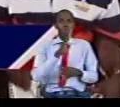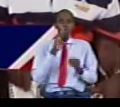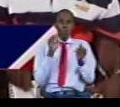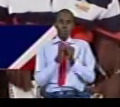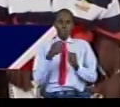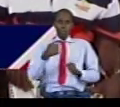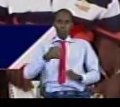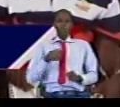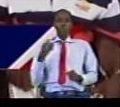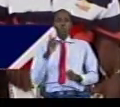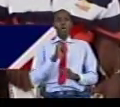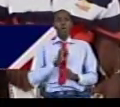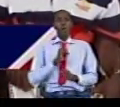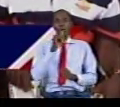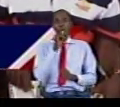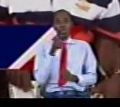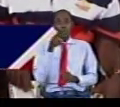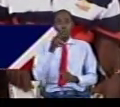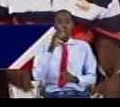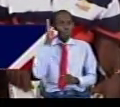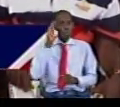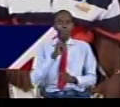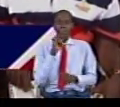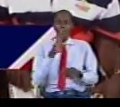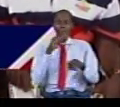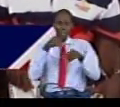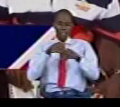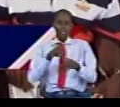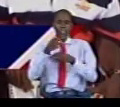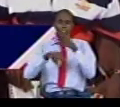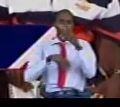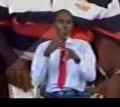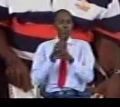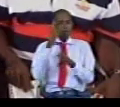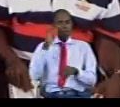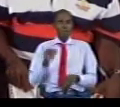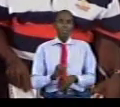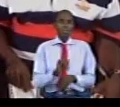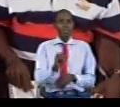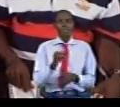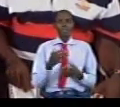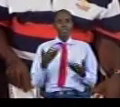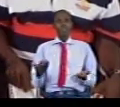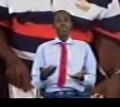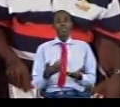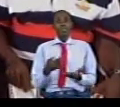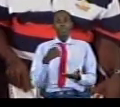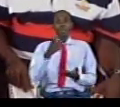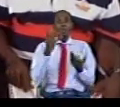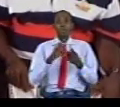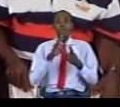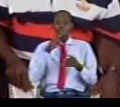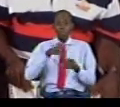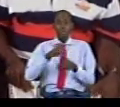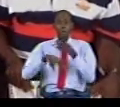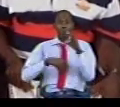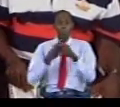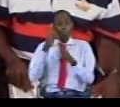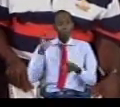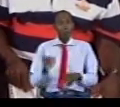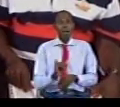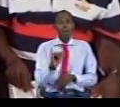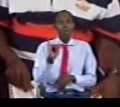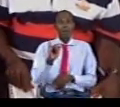am. You will not be in this world forever. Amen. Or do you want to be in this world forever? No, we want to go to heaven.